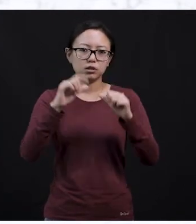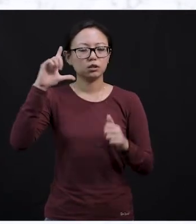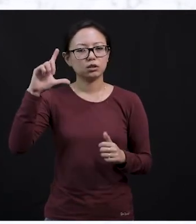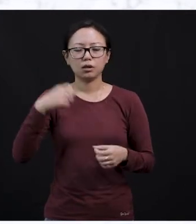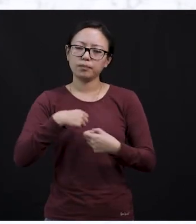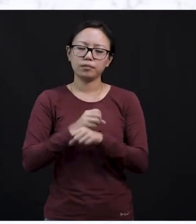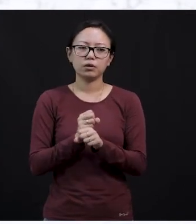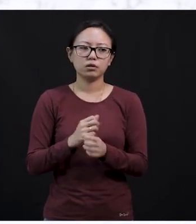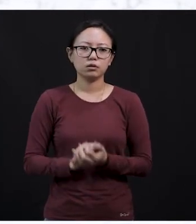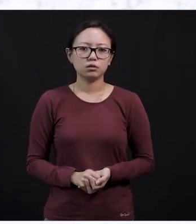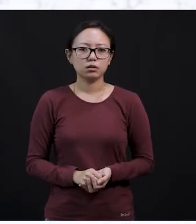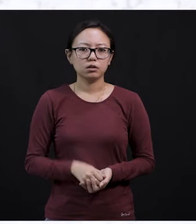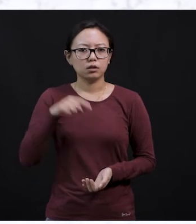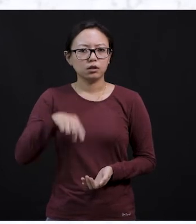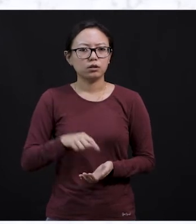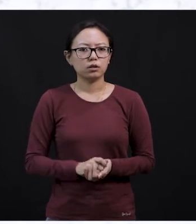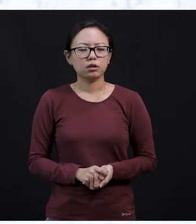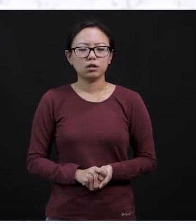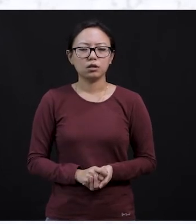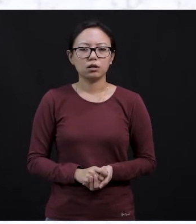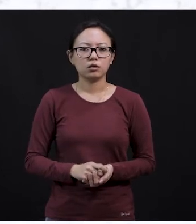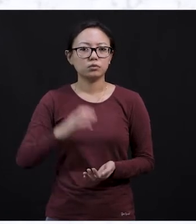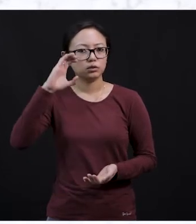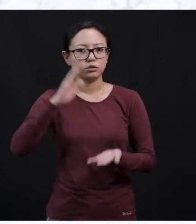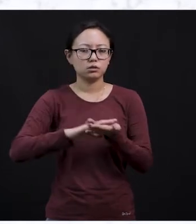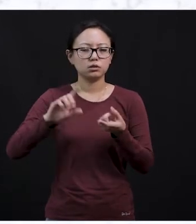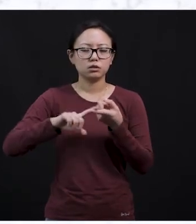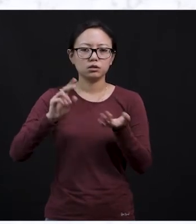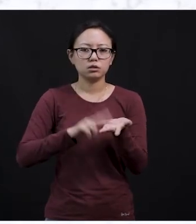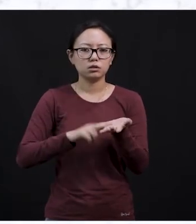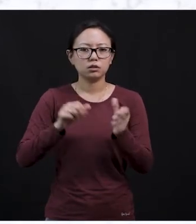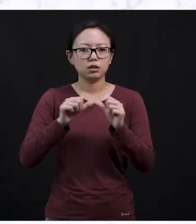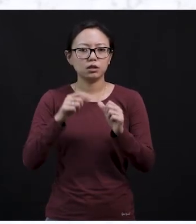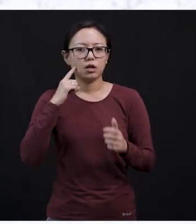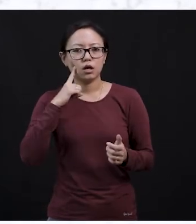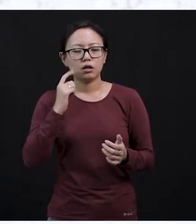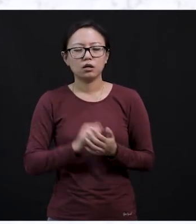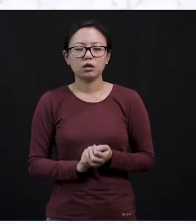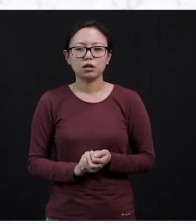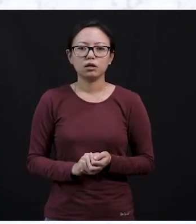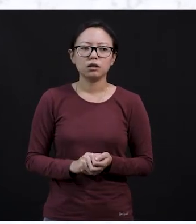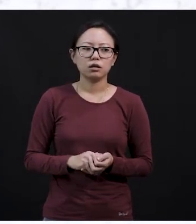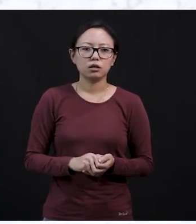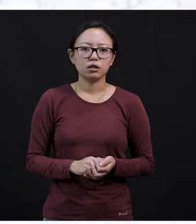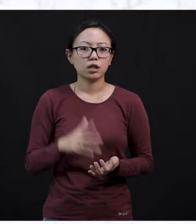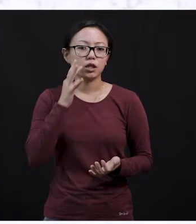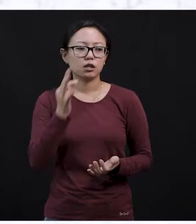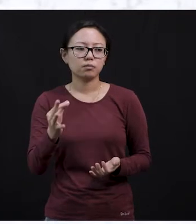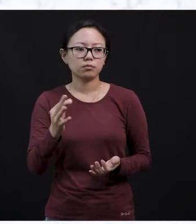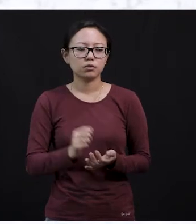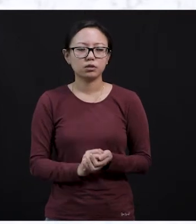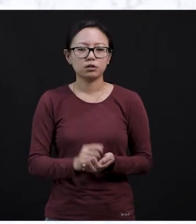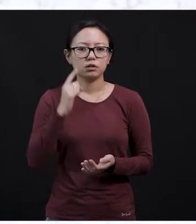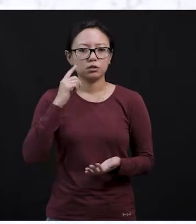capital there. Now it is known as Chennai, and it soon developed into a port city and an important industrial